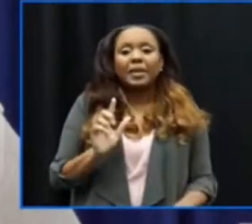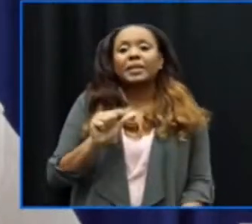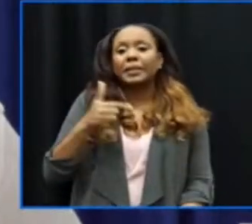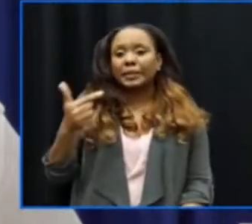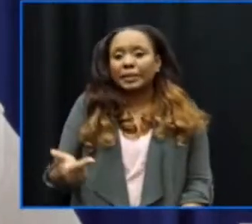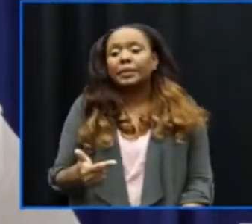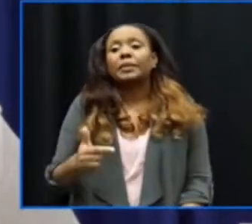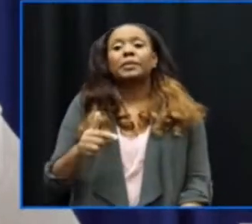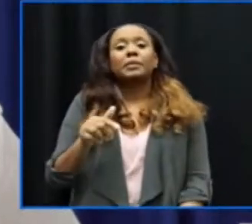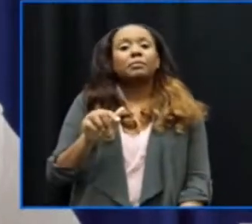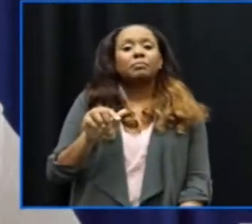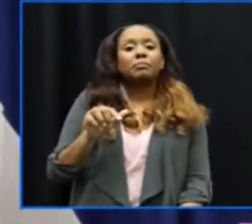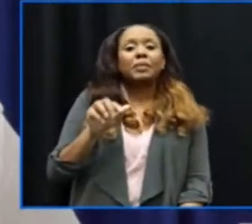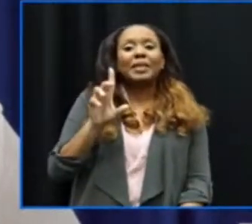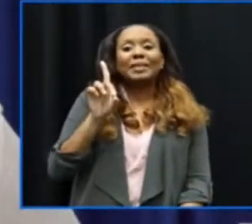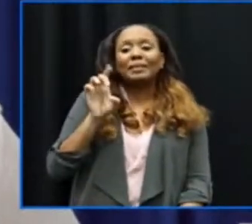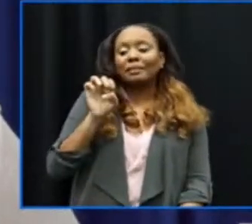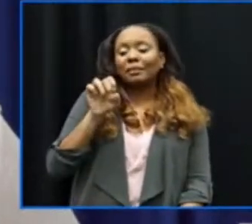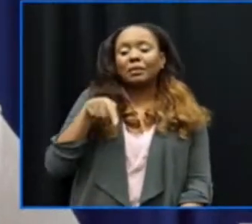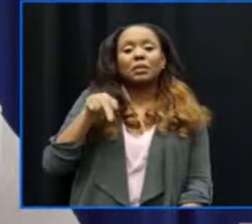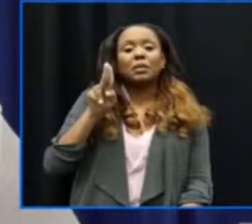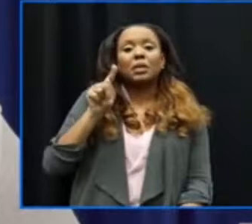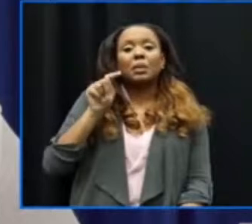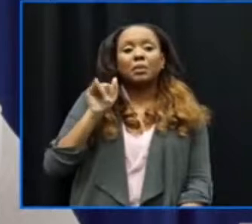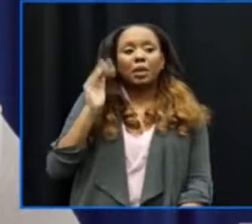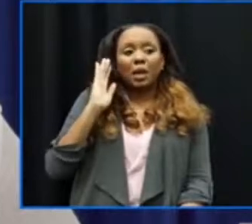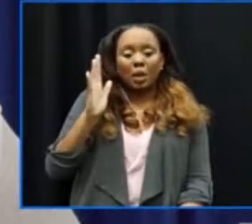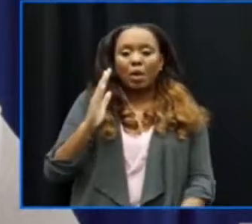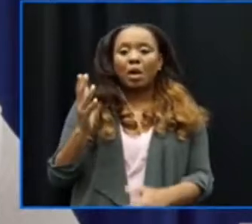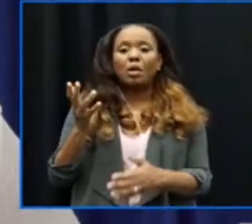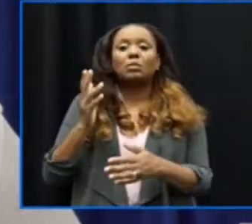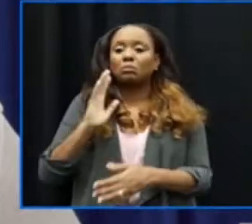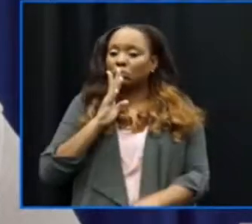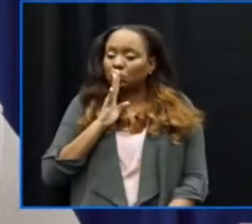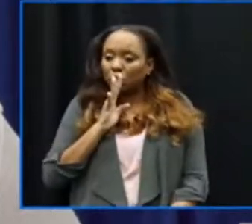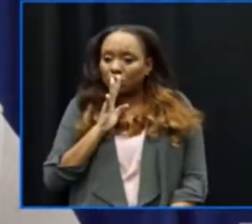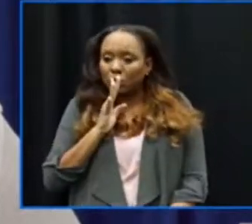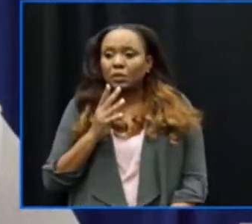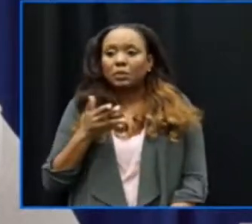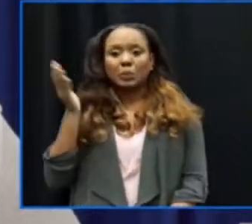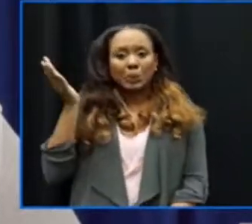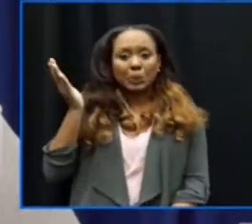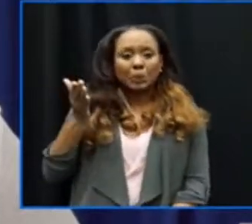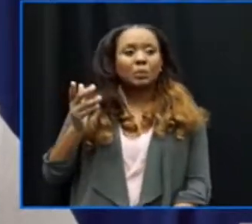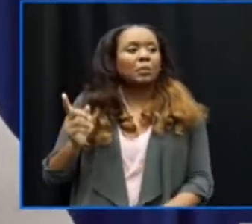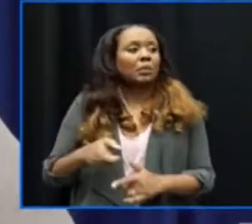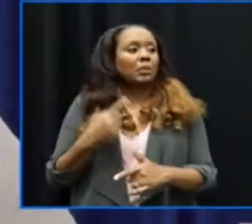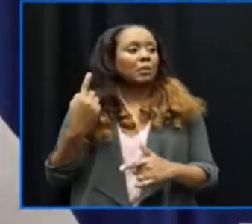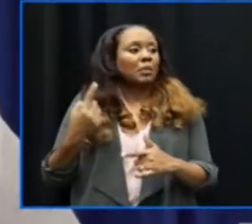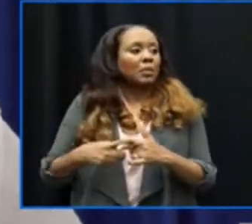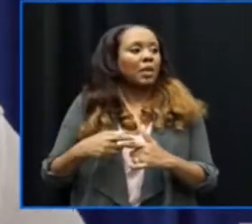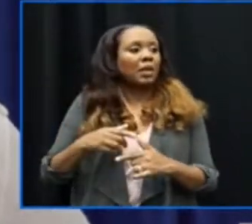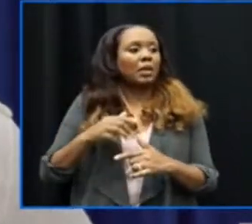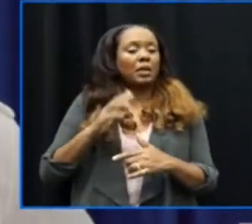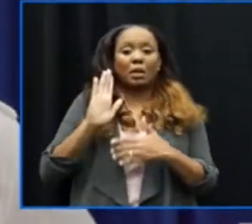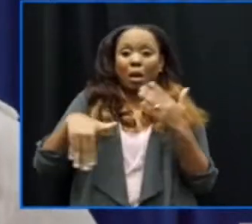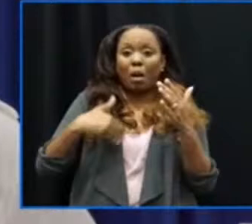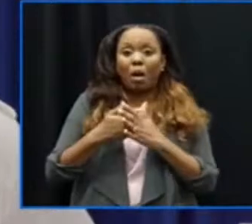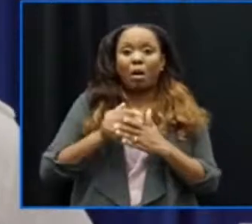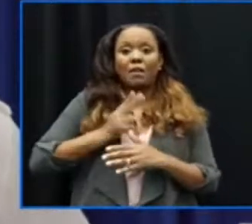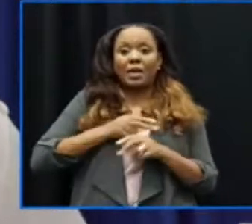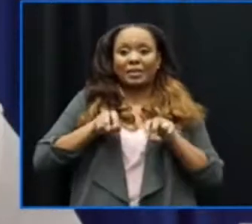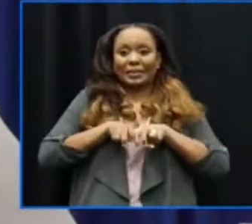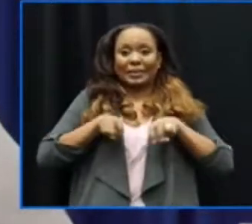to address the people of the country, and then we will be passing over to all of us as stakeholders, Ms.